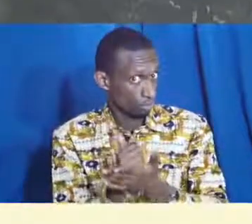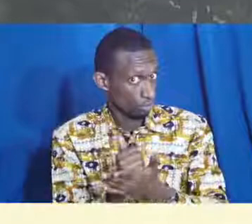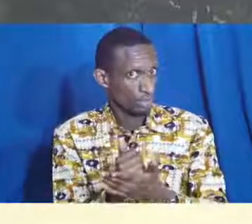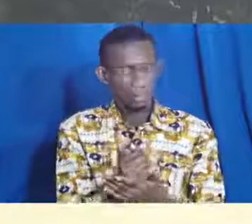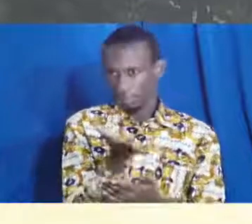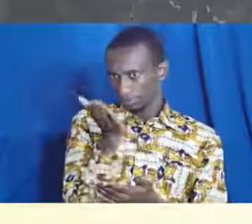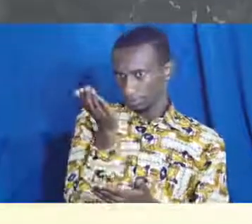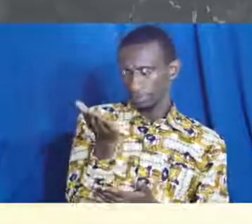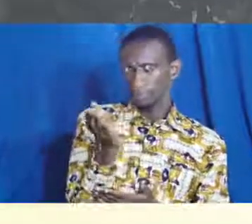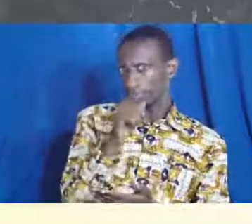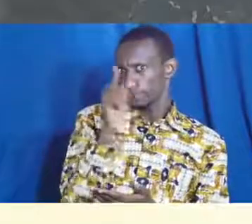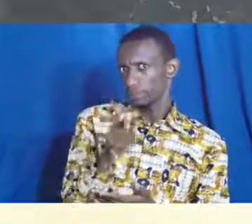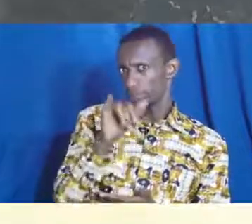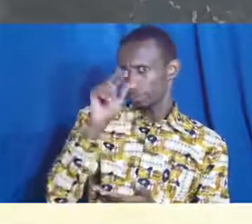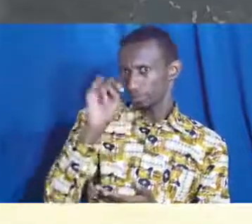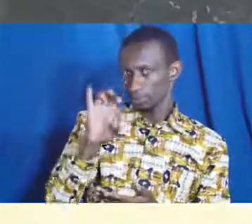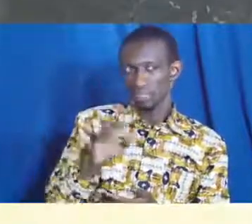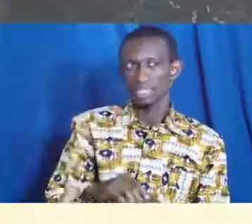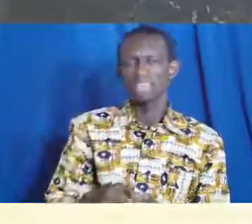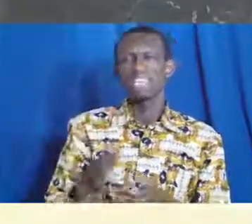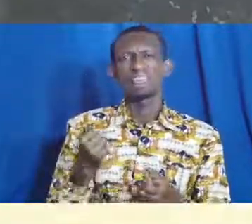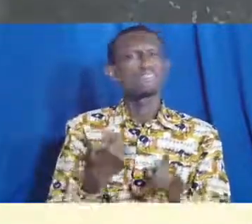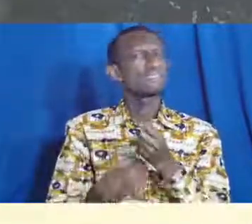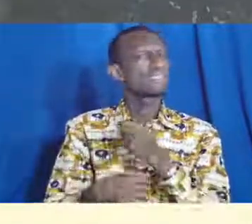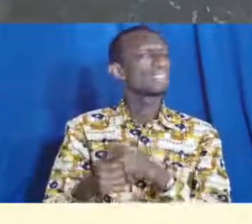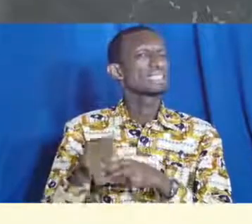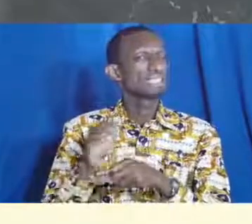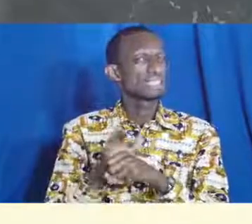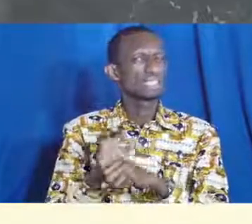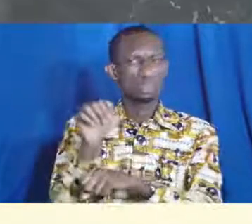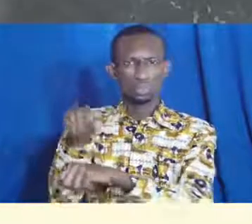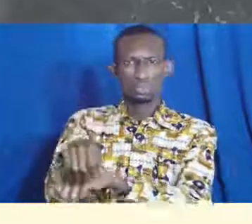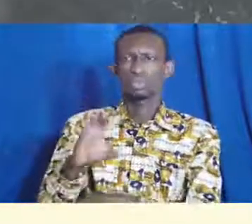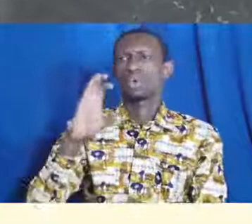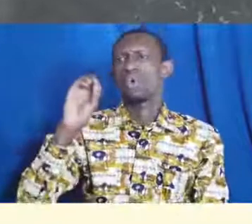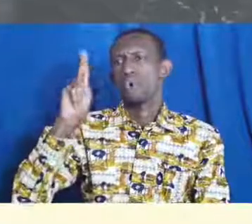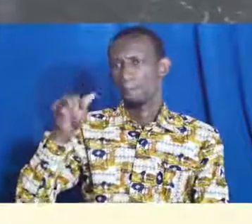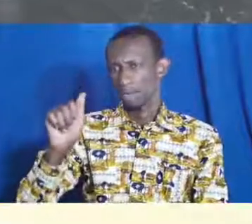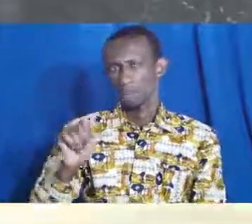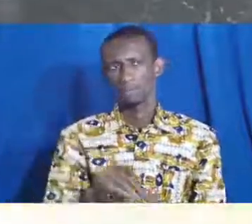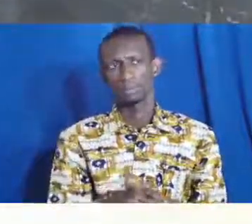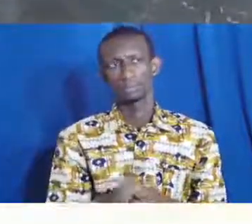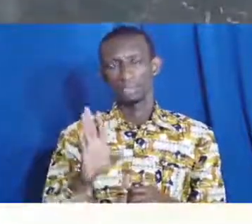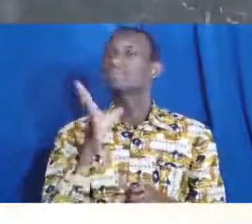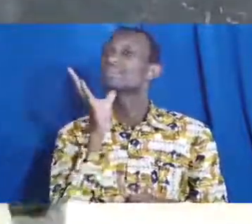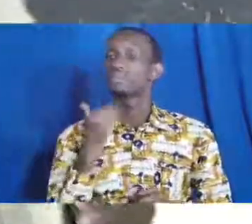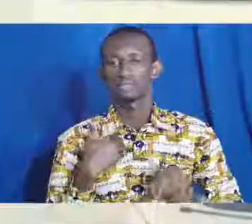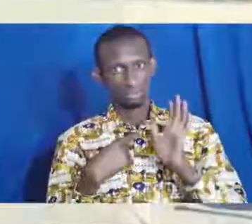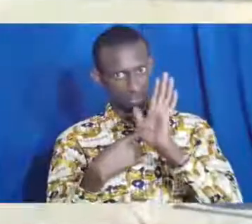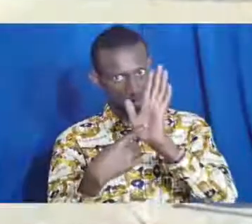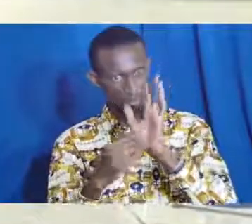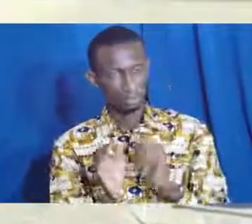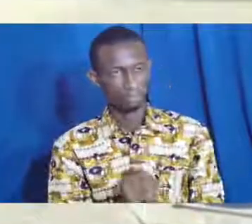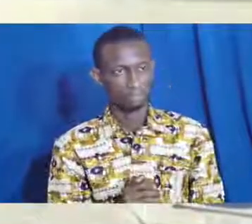is more reactive than copper, so copper cannot displace it from its solution. Let me just show you even here in